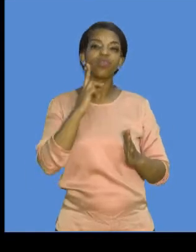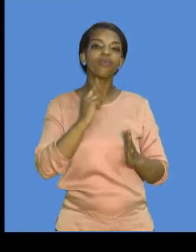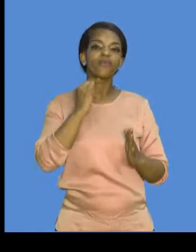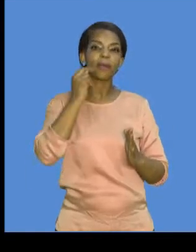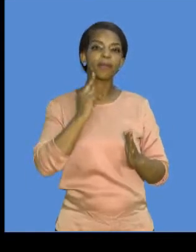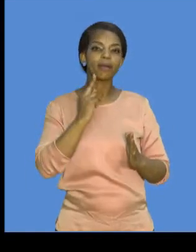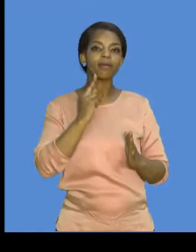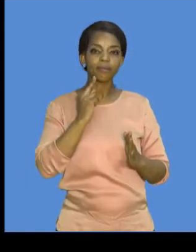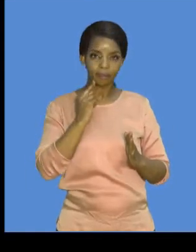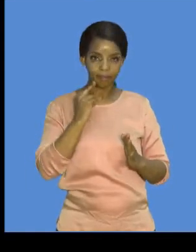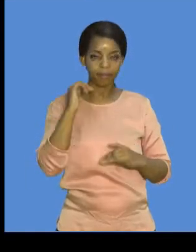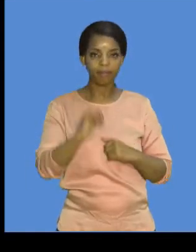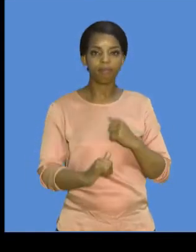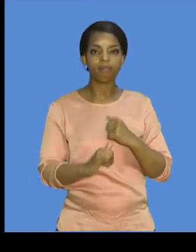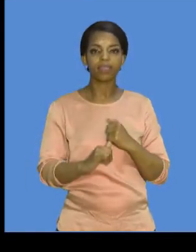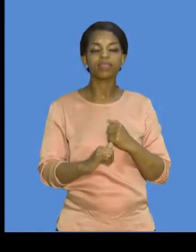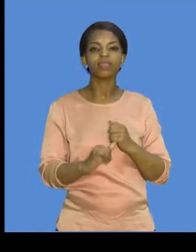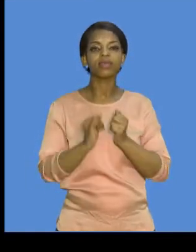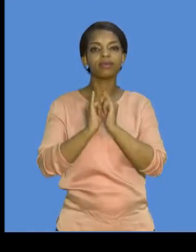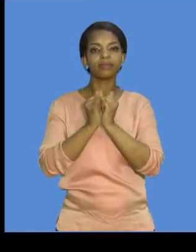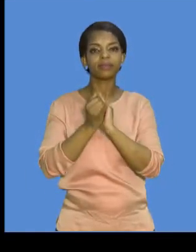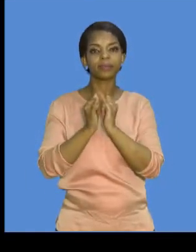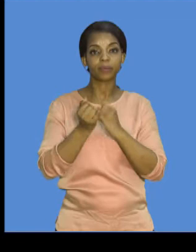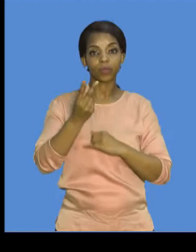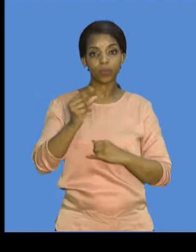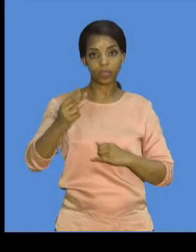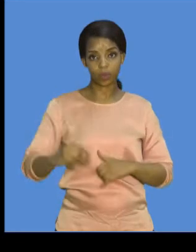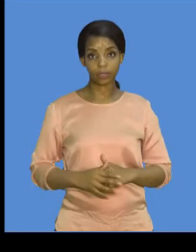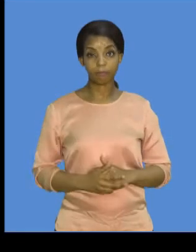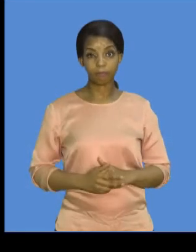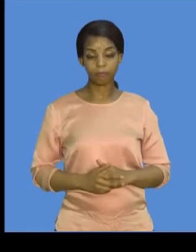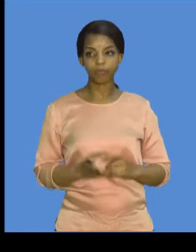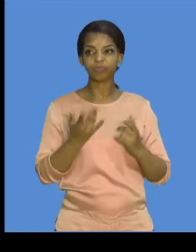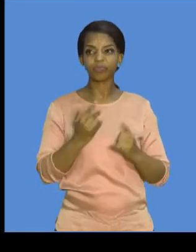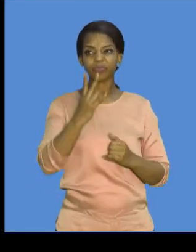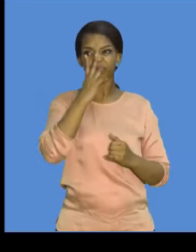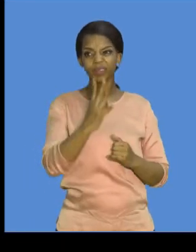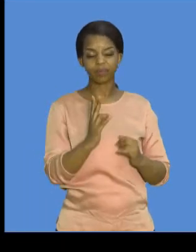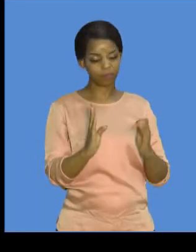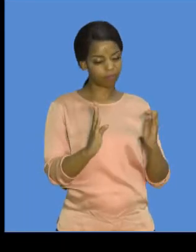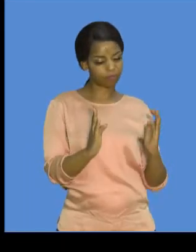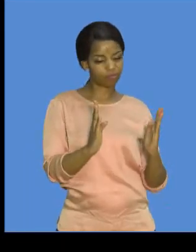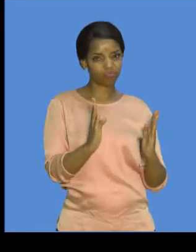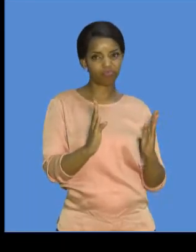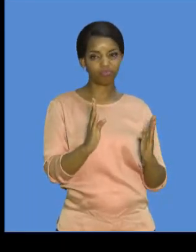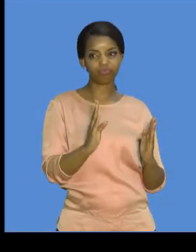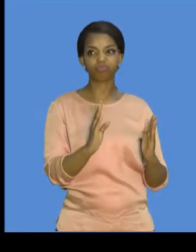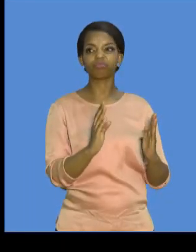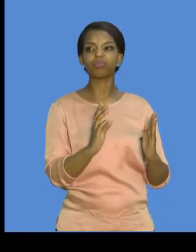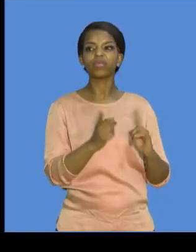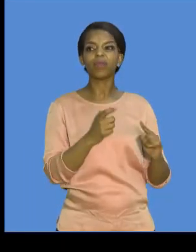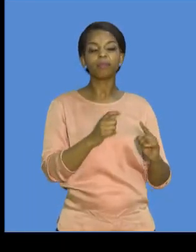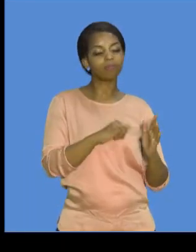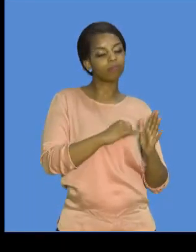March 2020, or between the 0 there and roughly June here, because that will be June there.